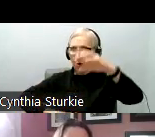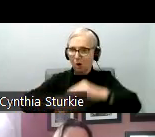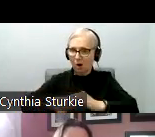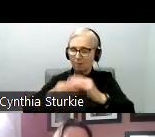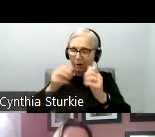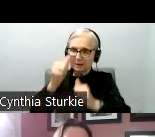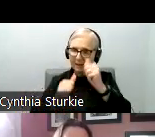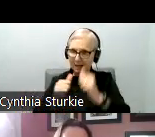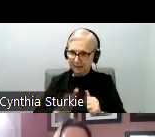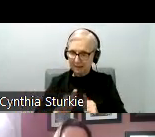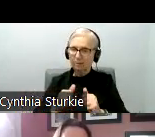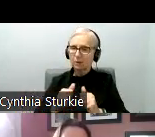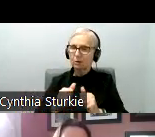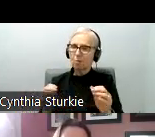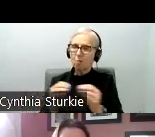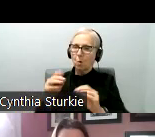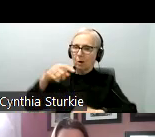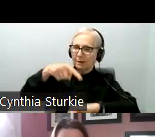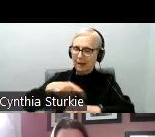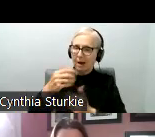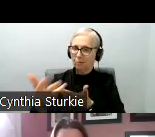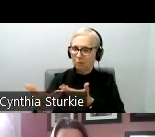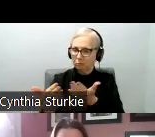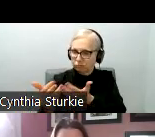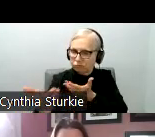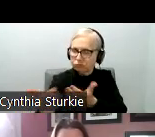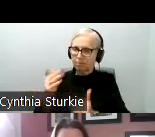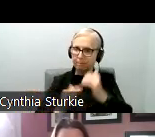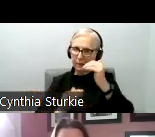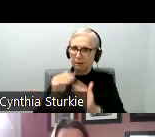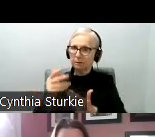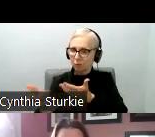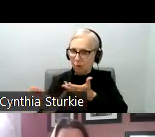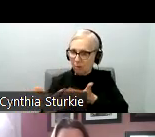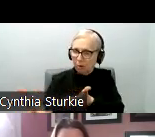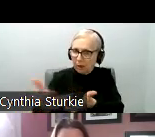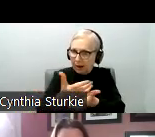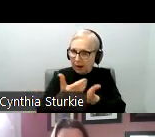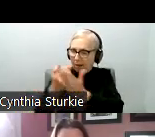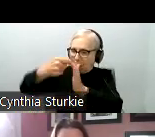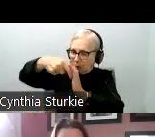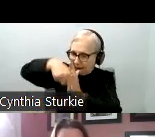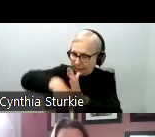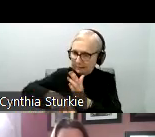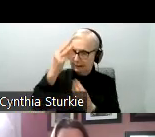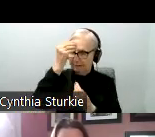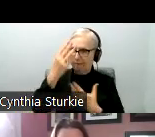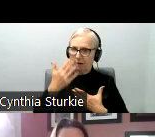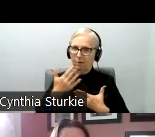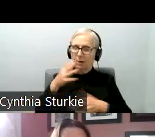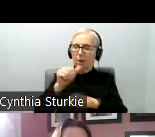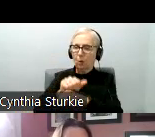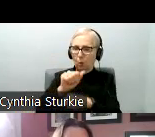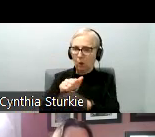give folks more time to develop rapport and more time to gather that more in-depth information in working with